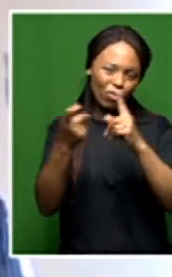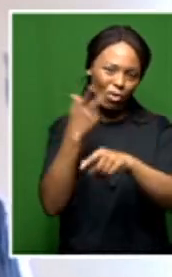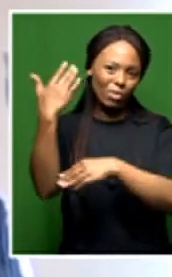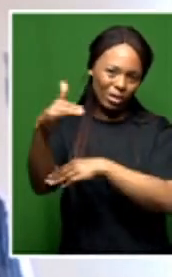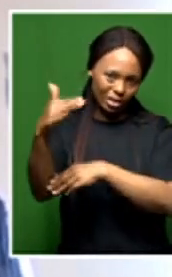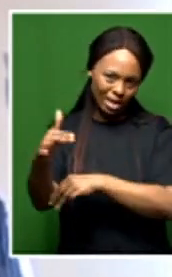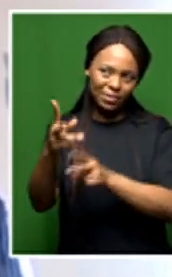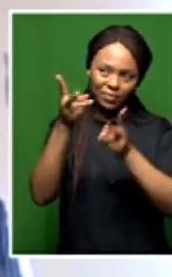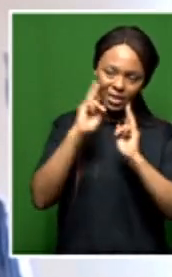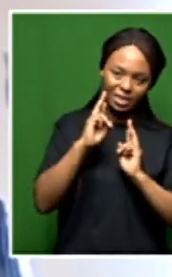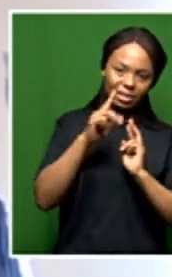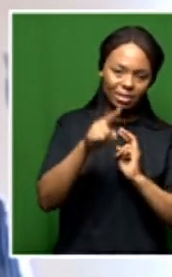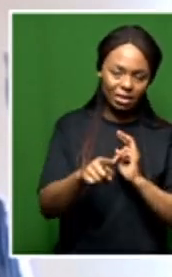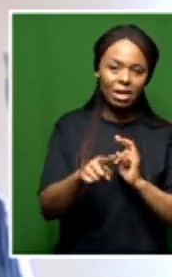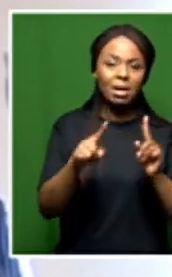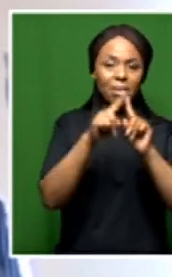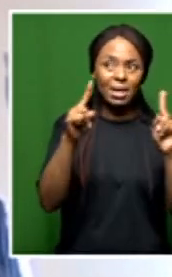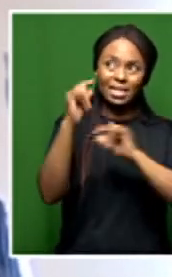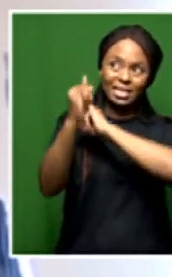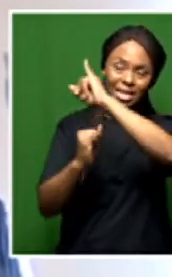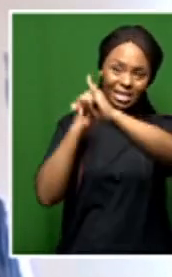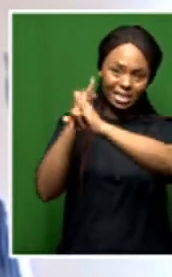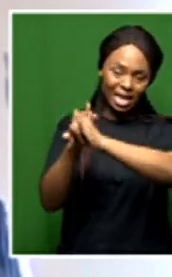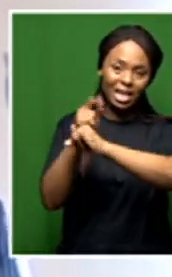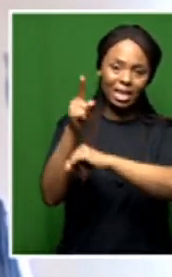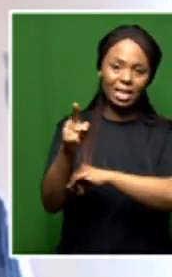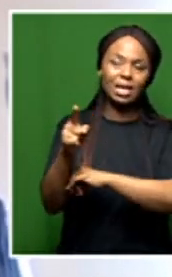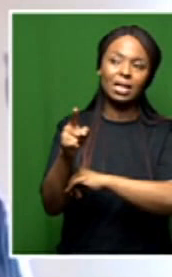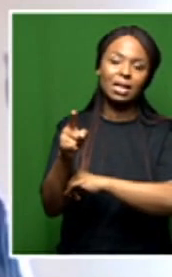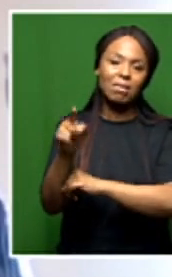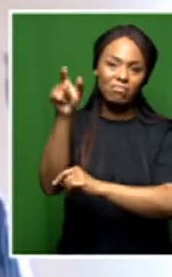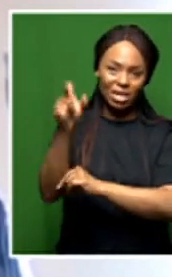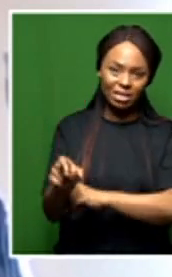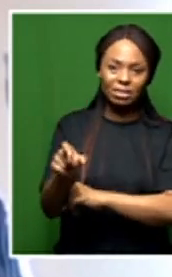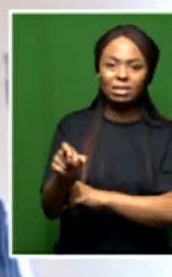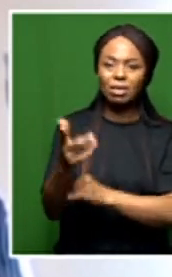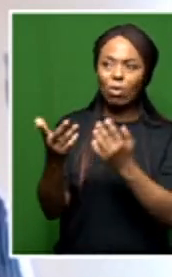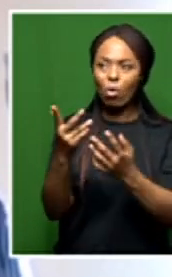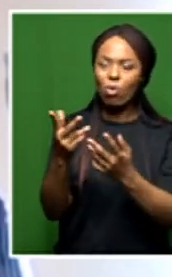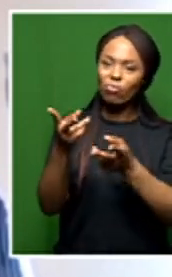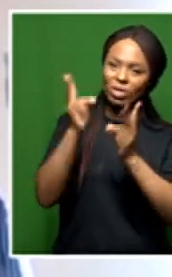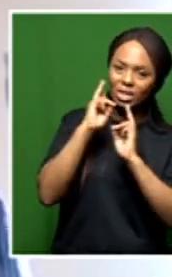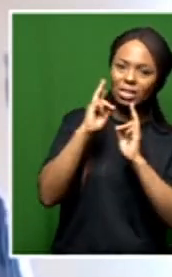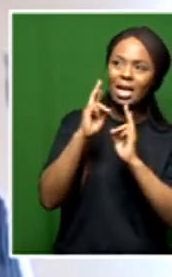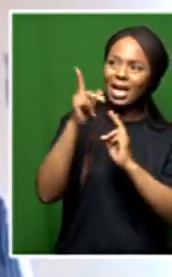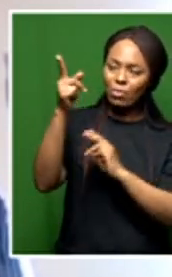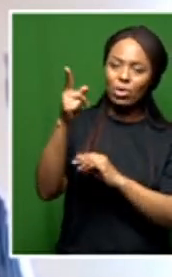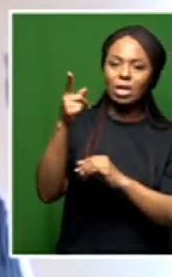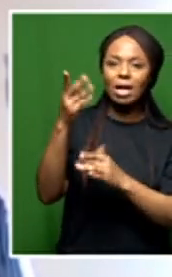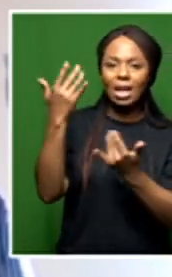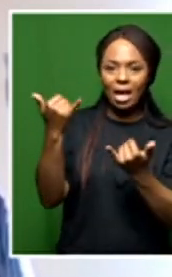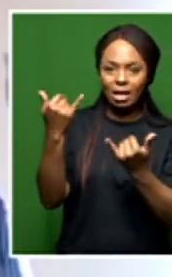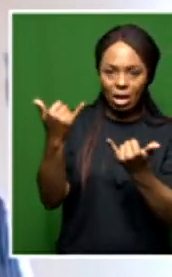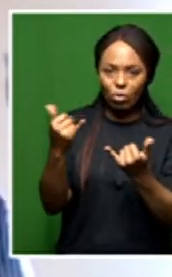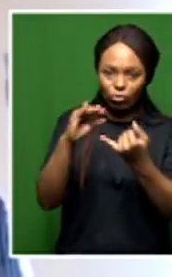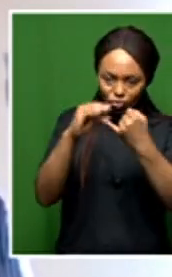actually derive more revenue in the international guests is through our conservation, because international visitors are actually charged more than the local, because we are trying to